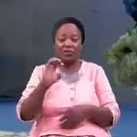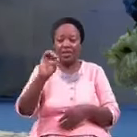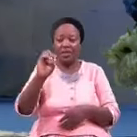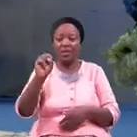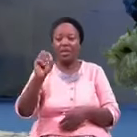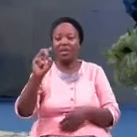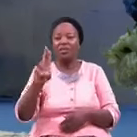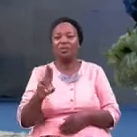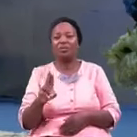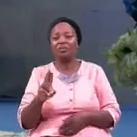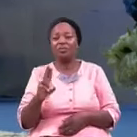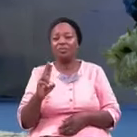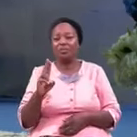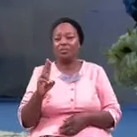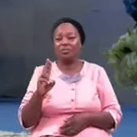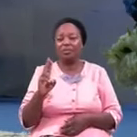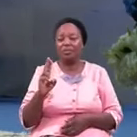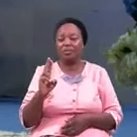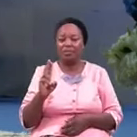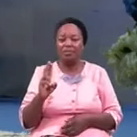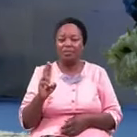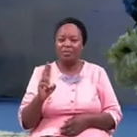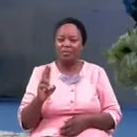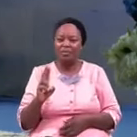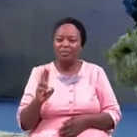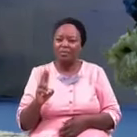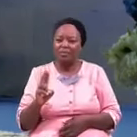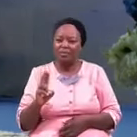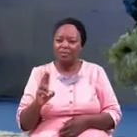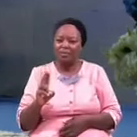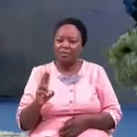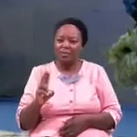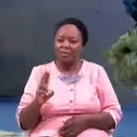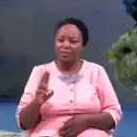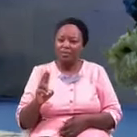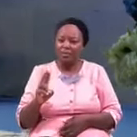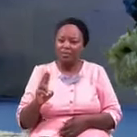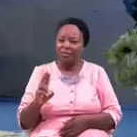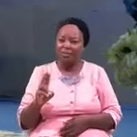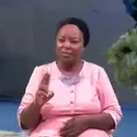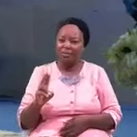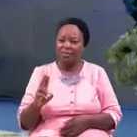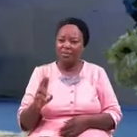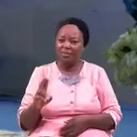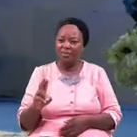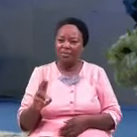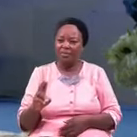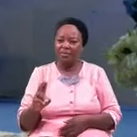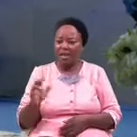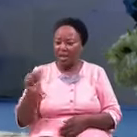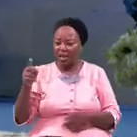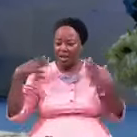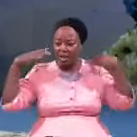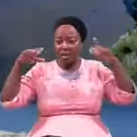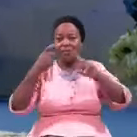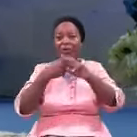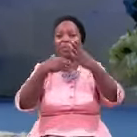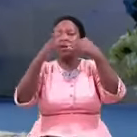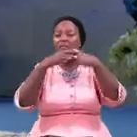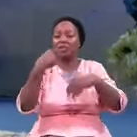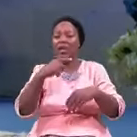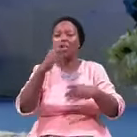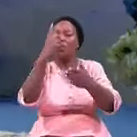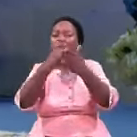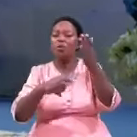an angel from everyone said what's your name